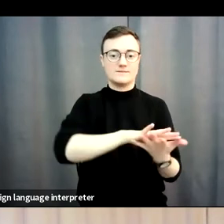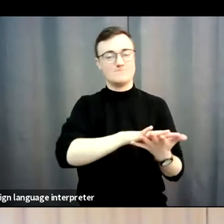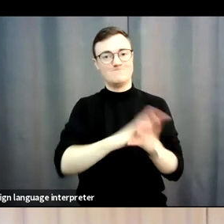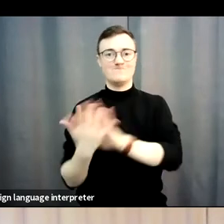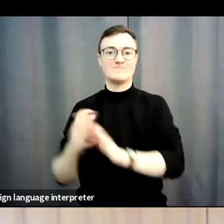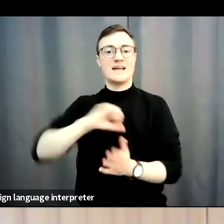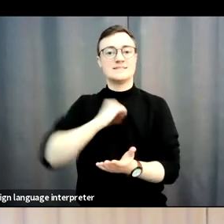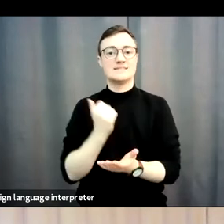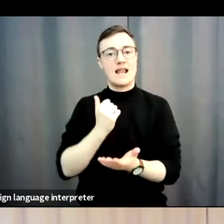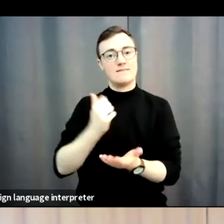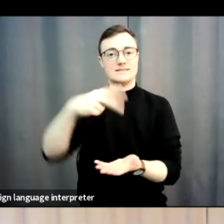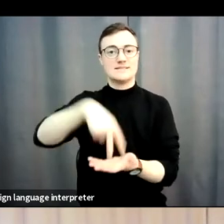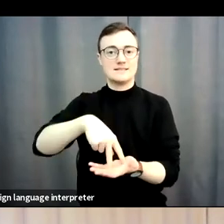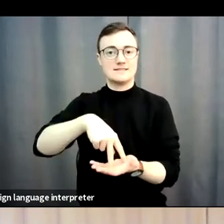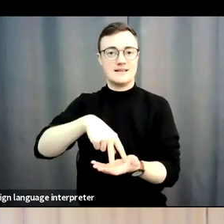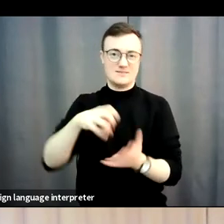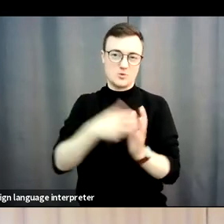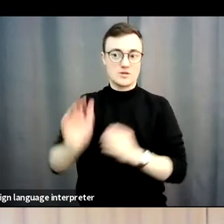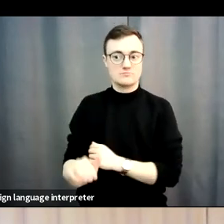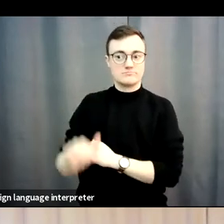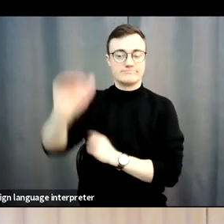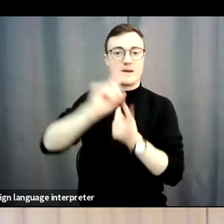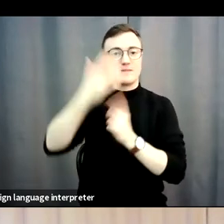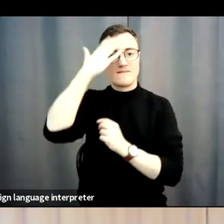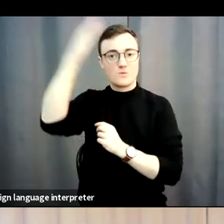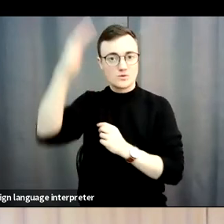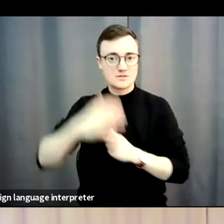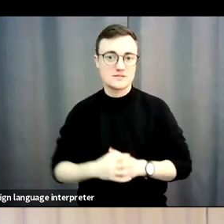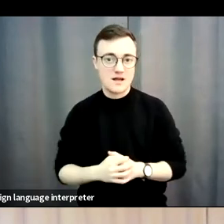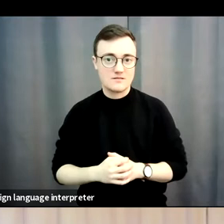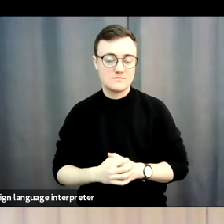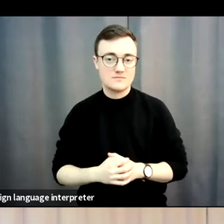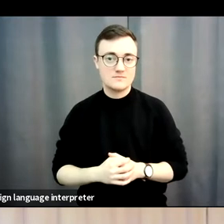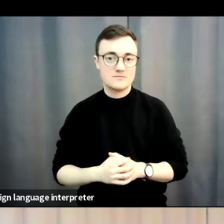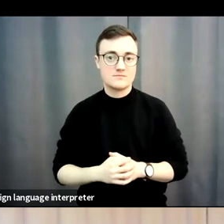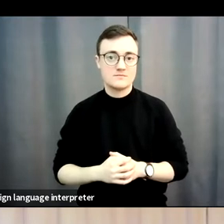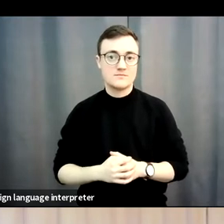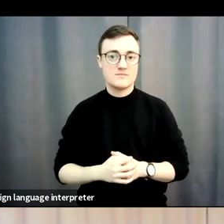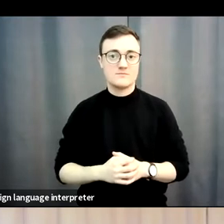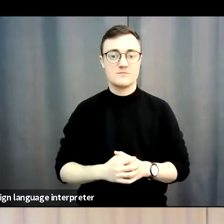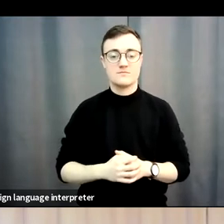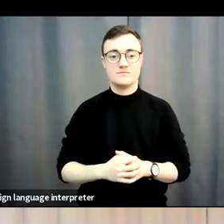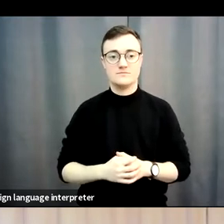need to ask and involve children and youth in research on their own well-being.